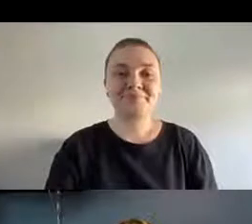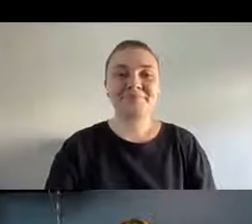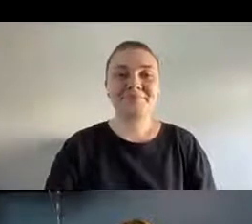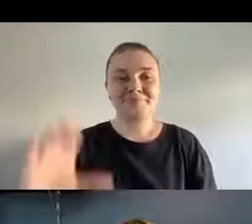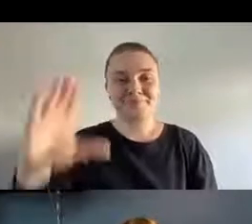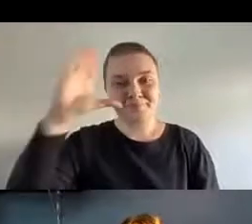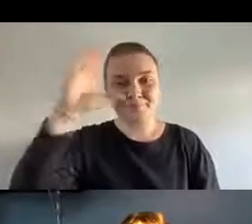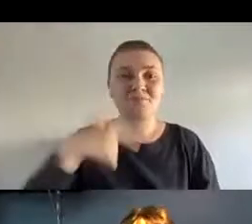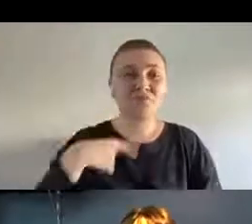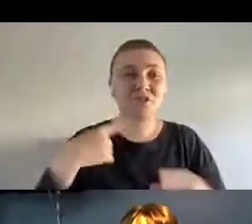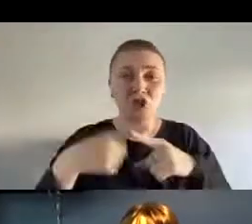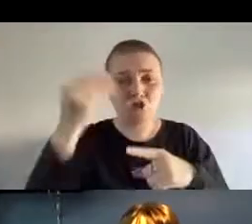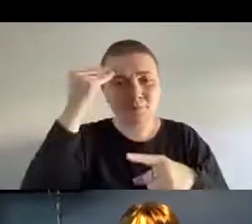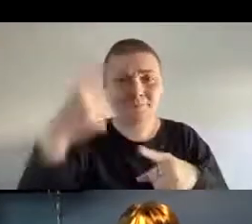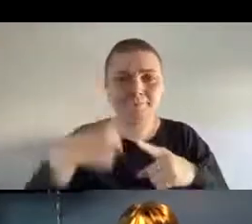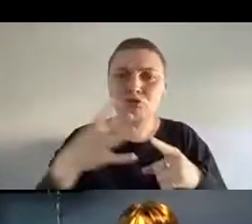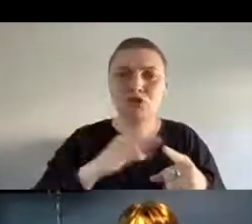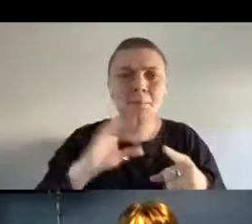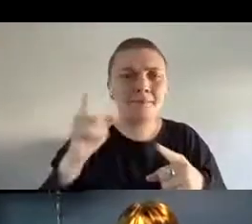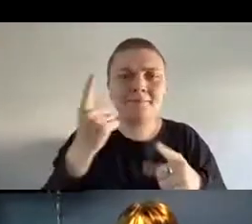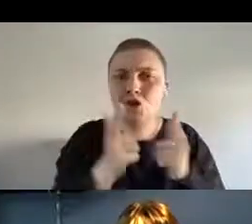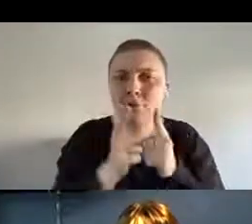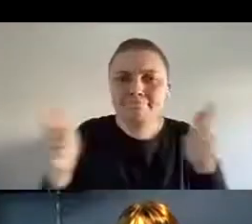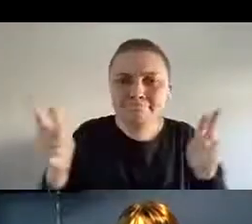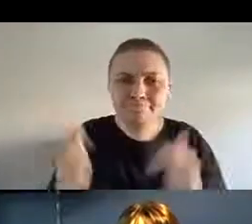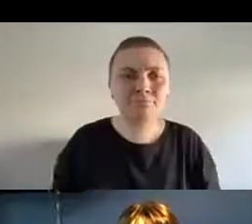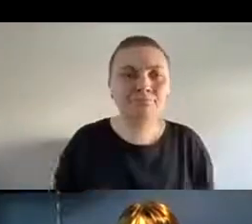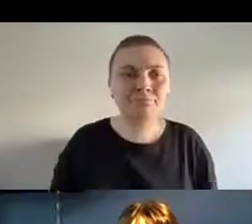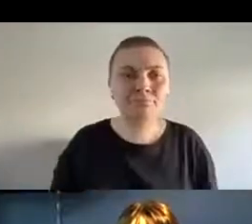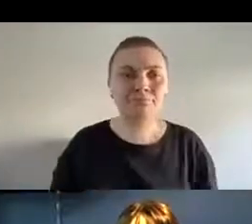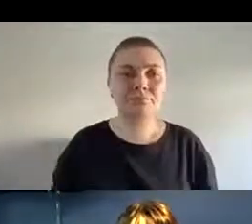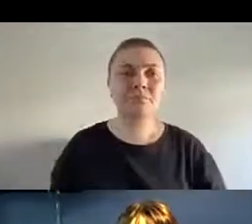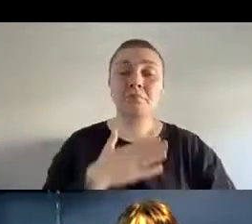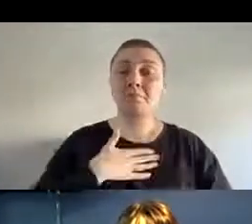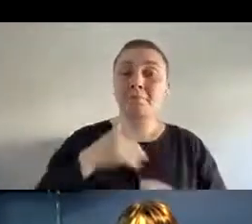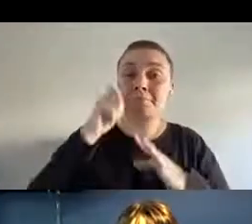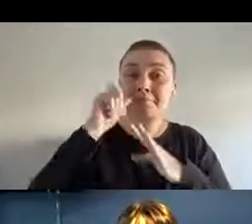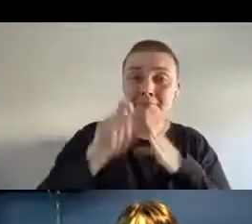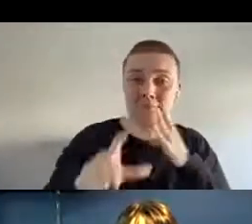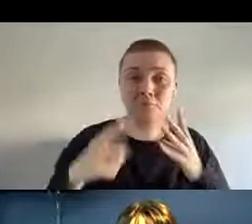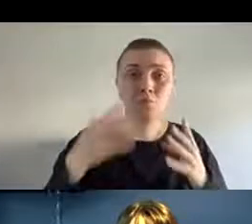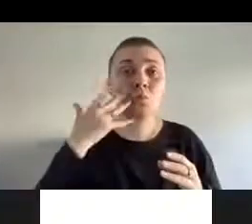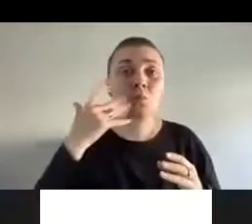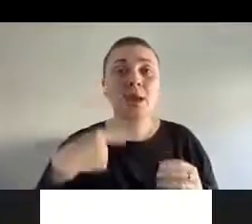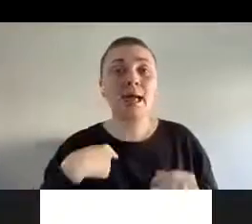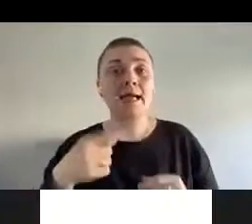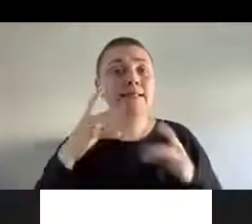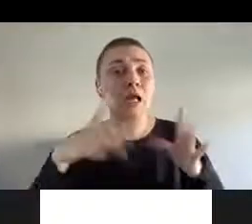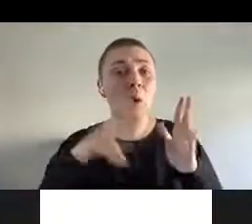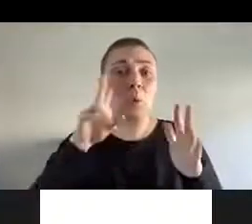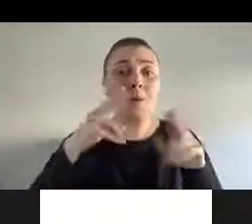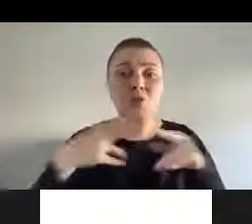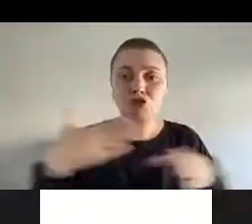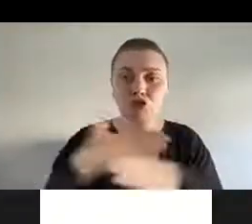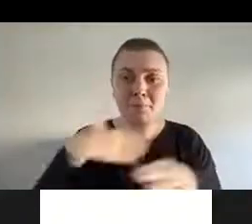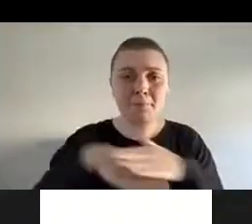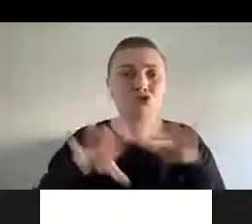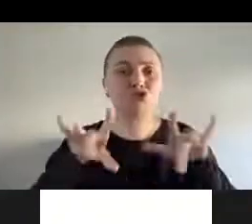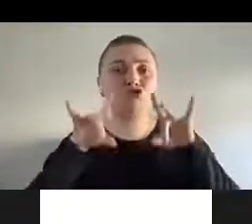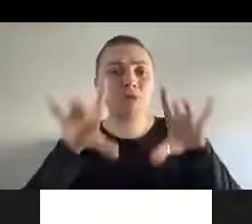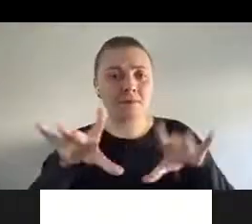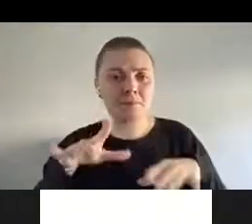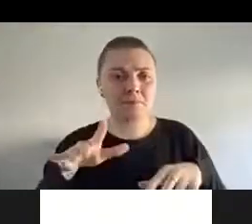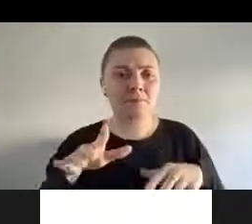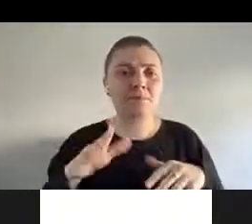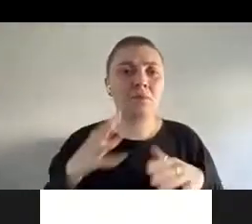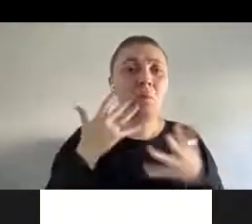language. I became aware of my disability when I started looking for a job in Australia after